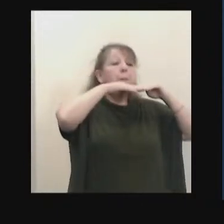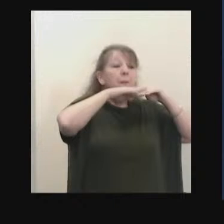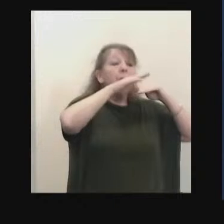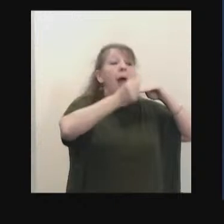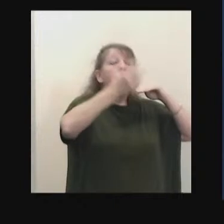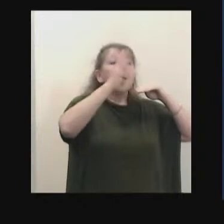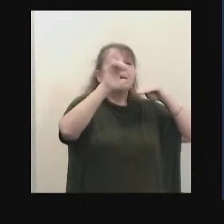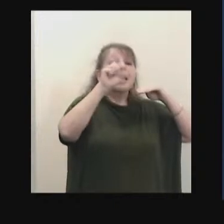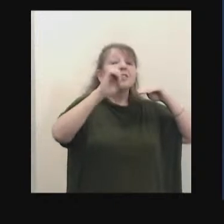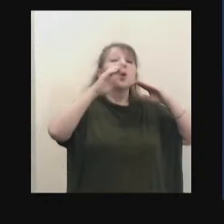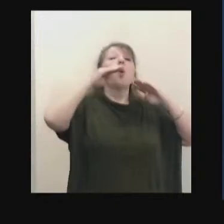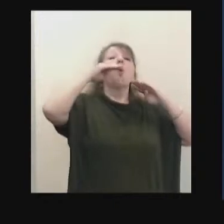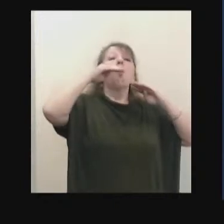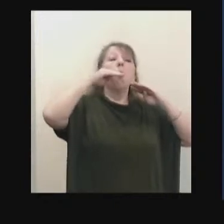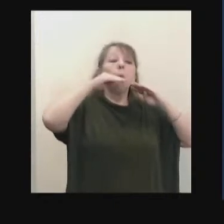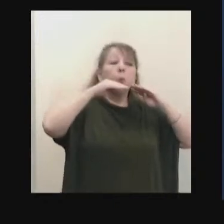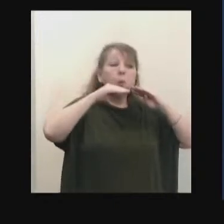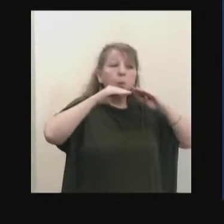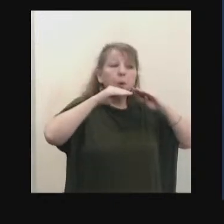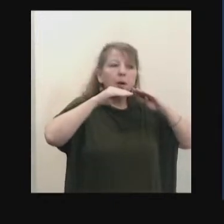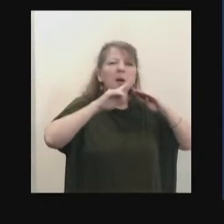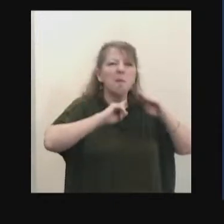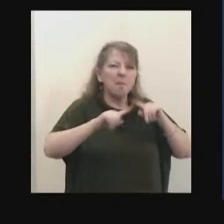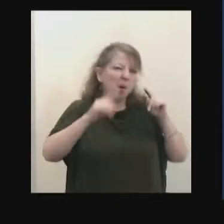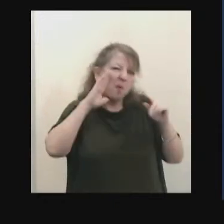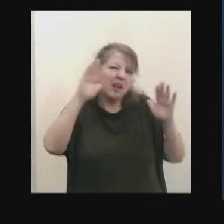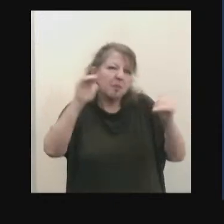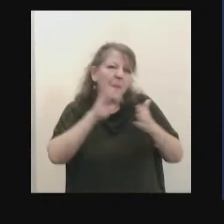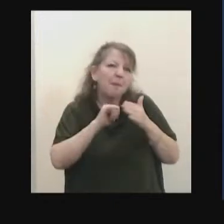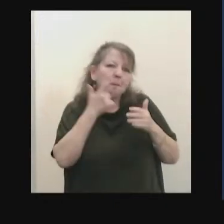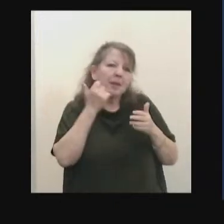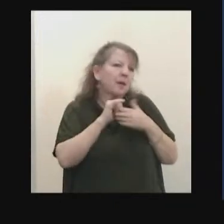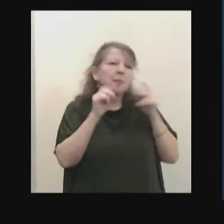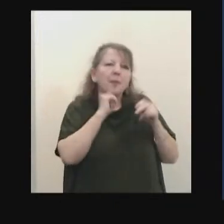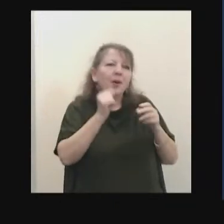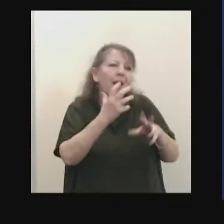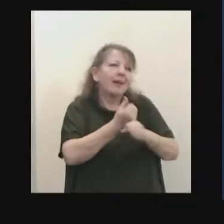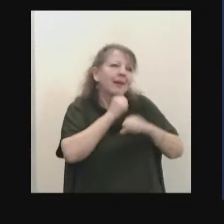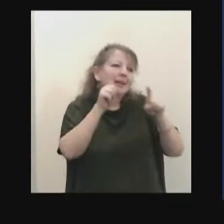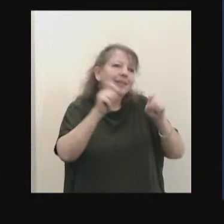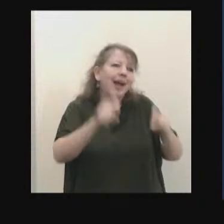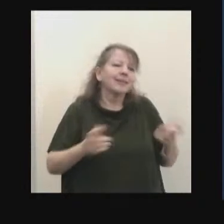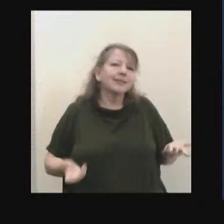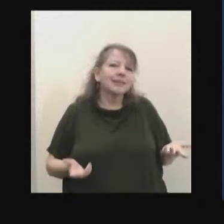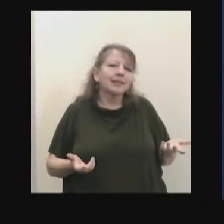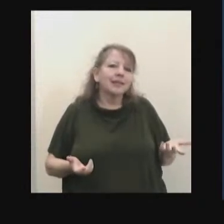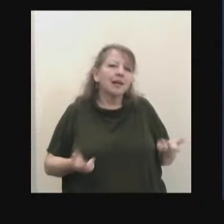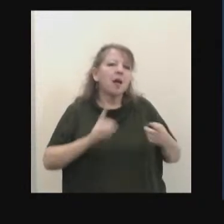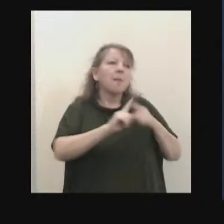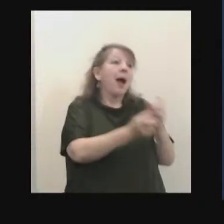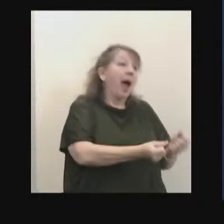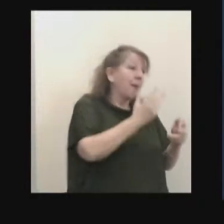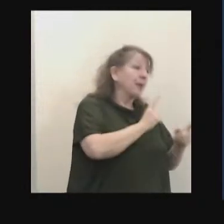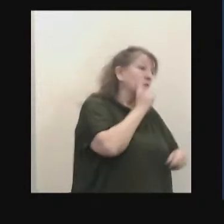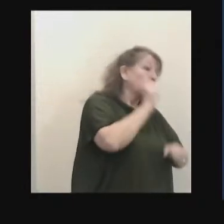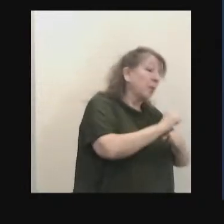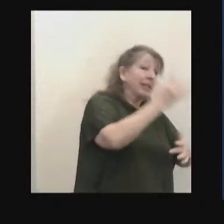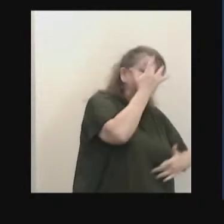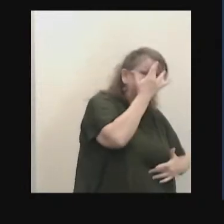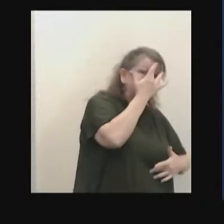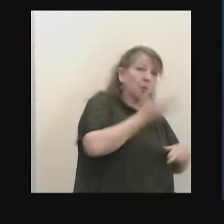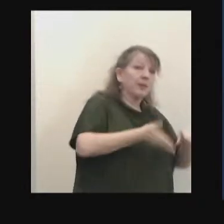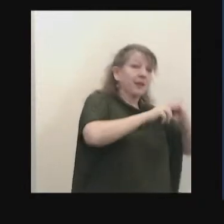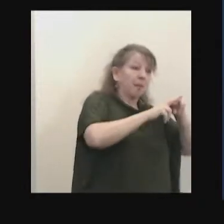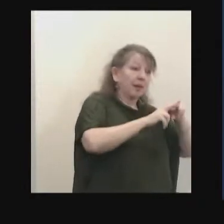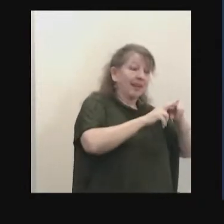days, but we expected that because there were less people being tested. The positivity rate was growing. The positivity rate was 12%